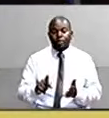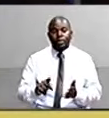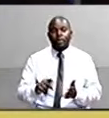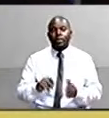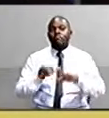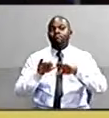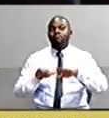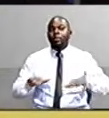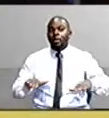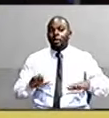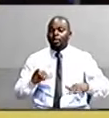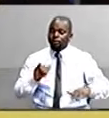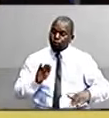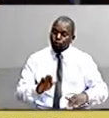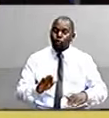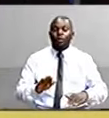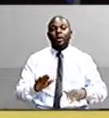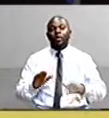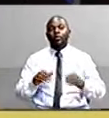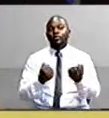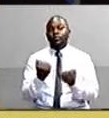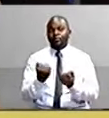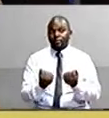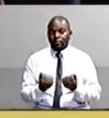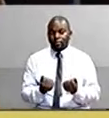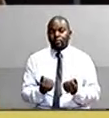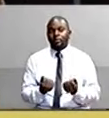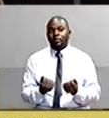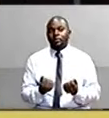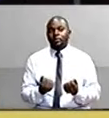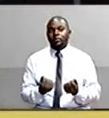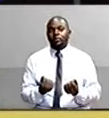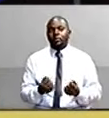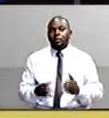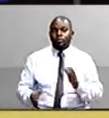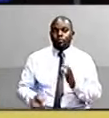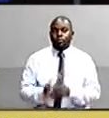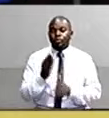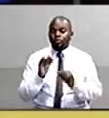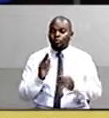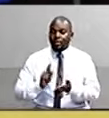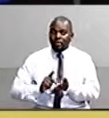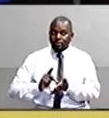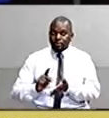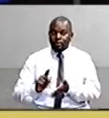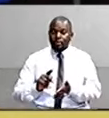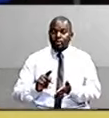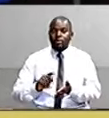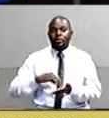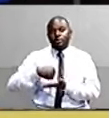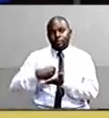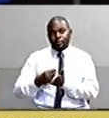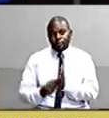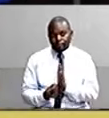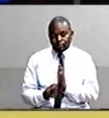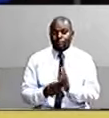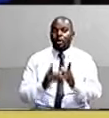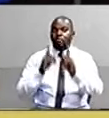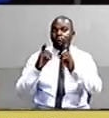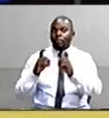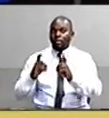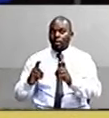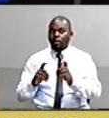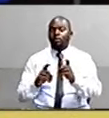the owner of the car the violation ticket you have to pay. And on that violation ticket there will be a picture with